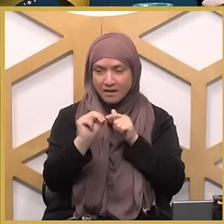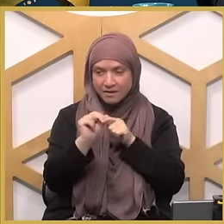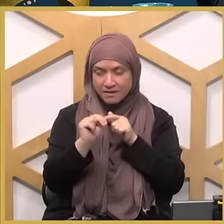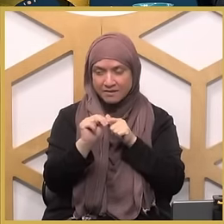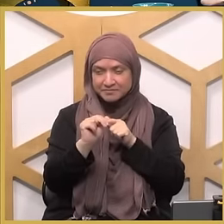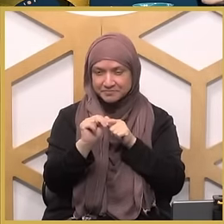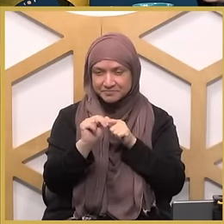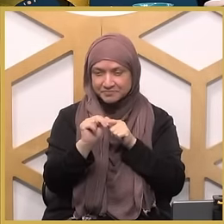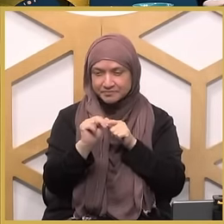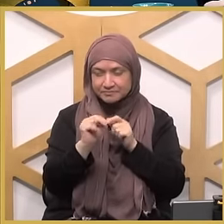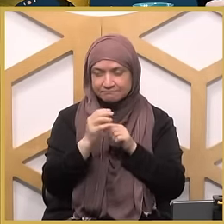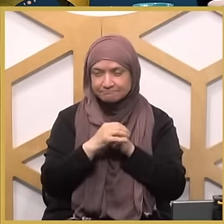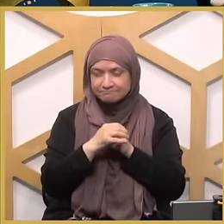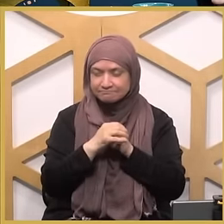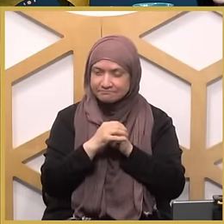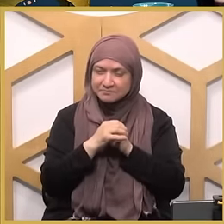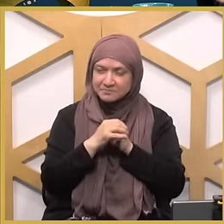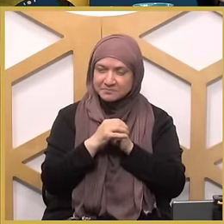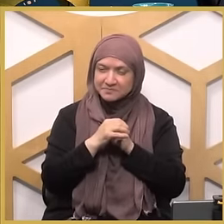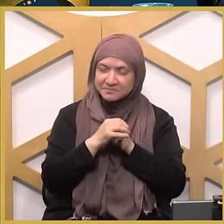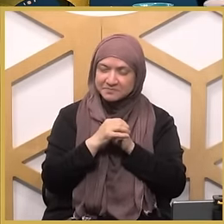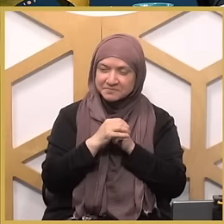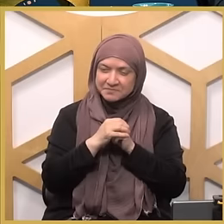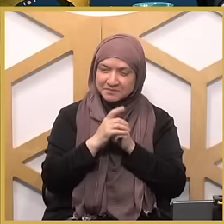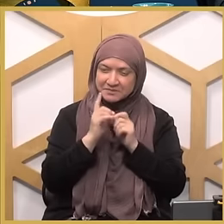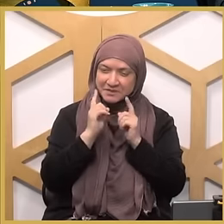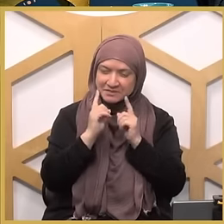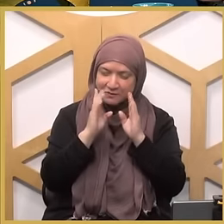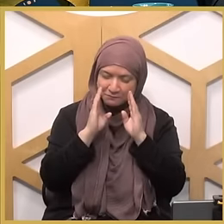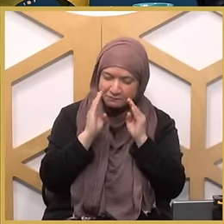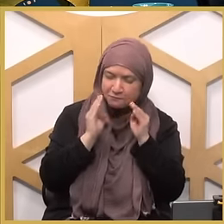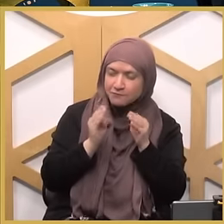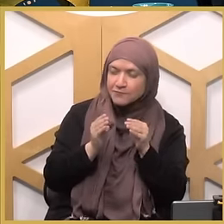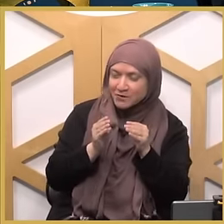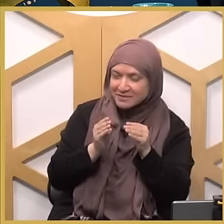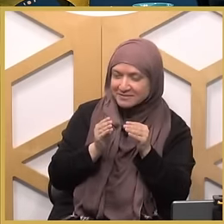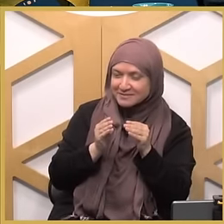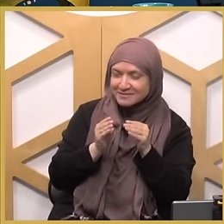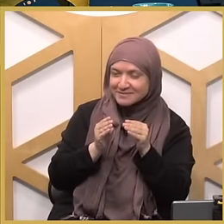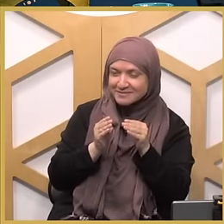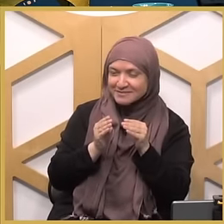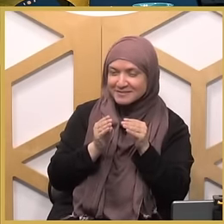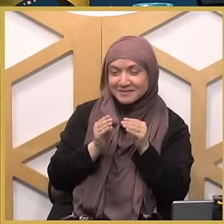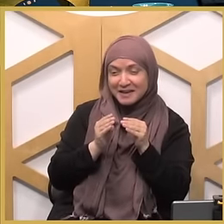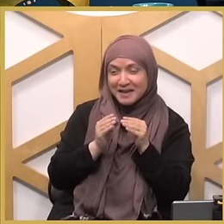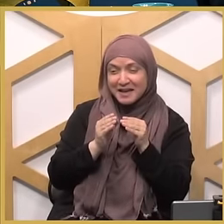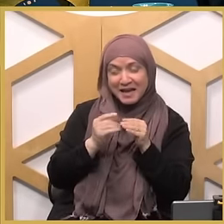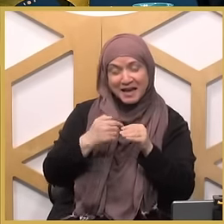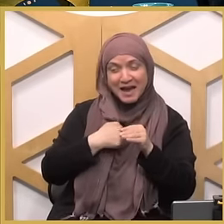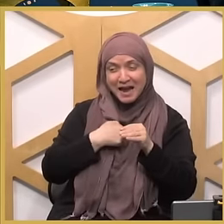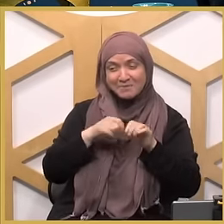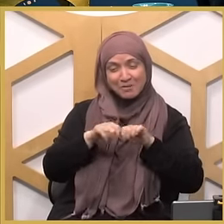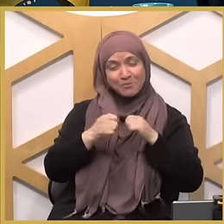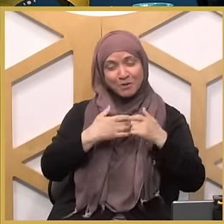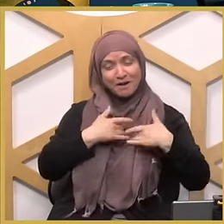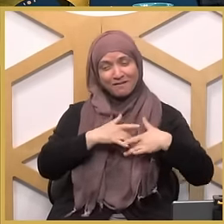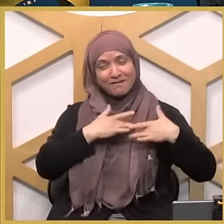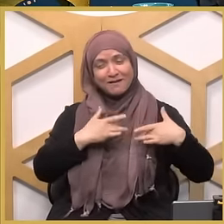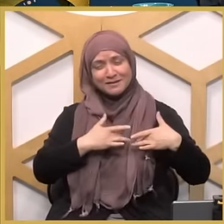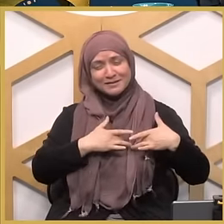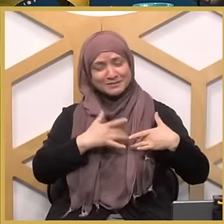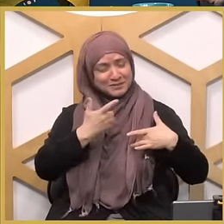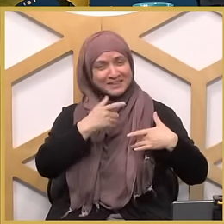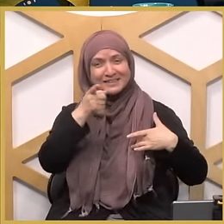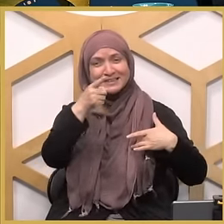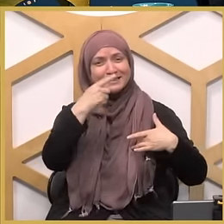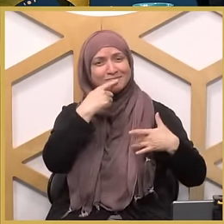I broke his heart telling him romance is risk. Nah. Poor guy went through like misery and like now we're burying him. It's a skill. Don't worry about it. Sheikh Yaser is